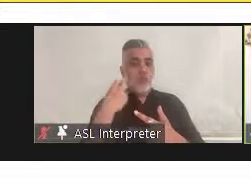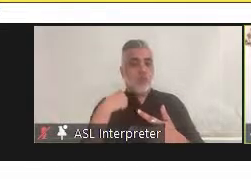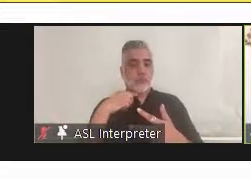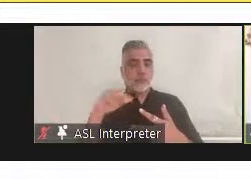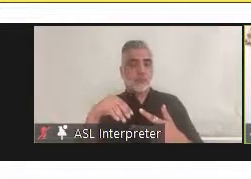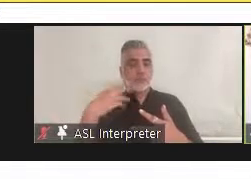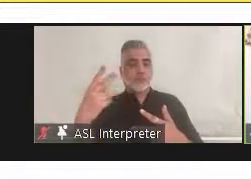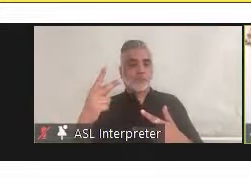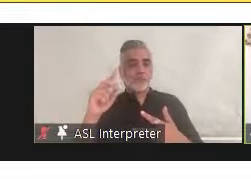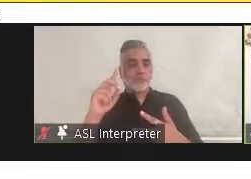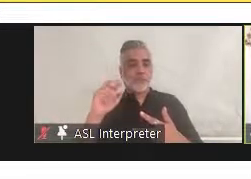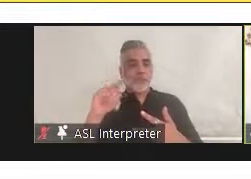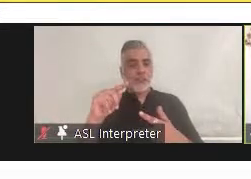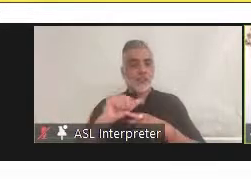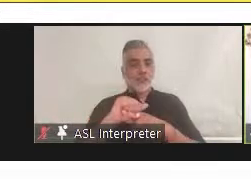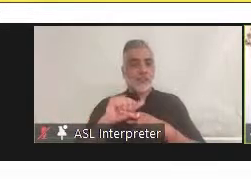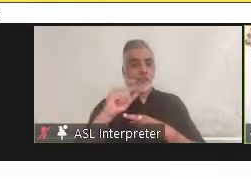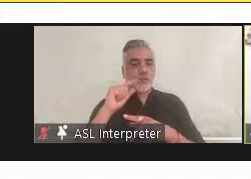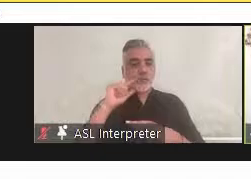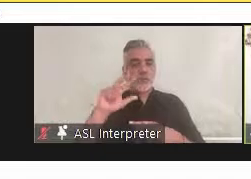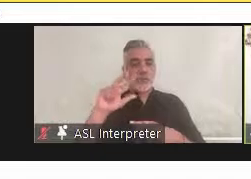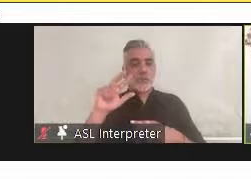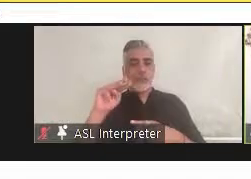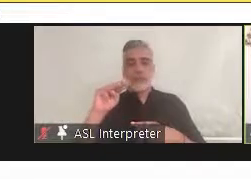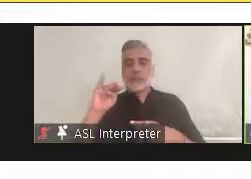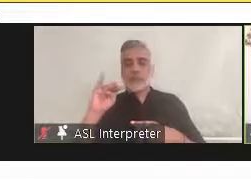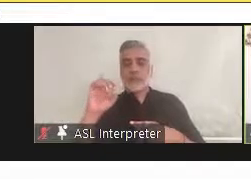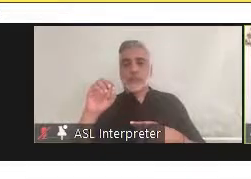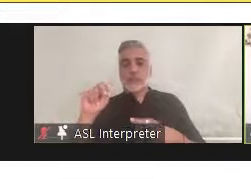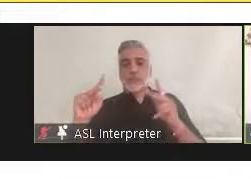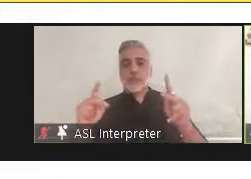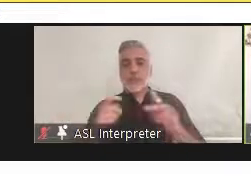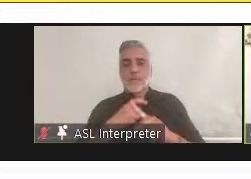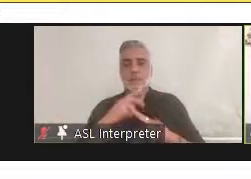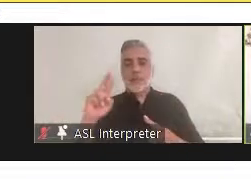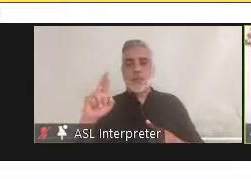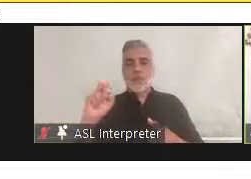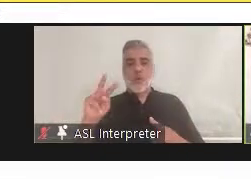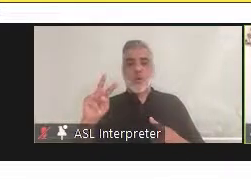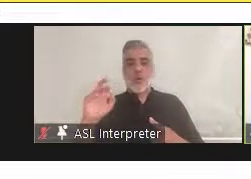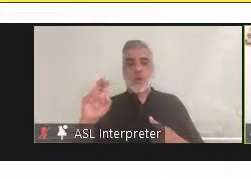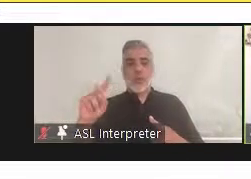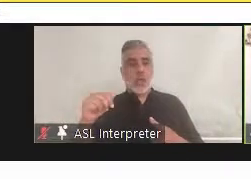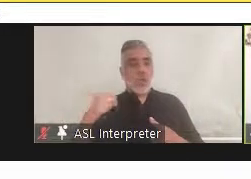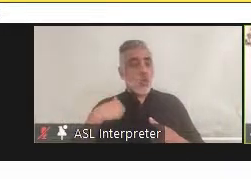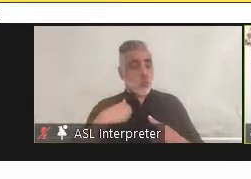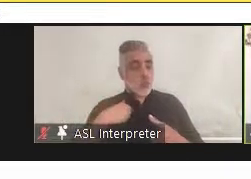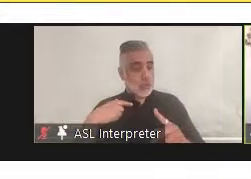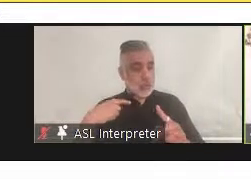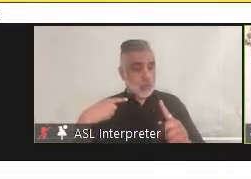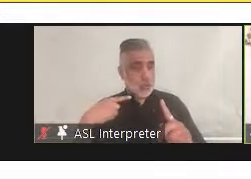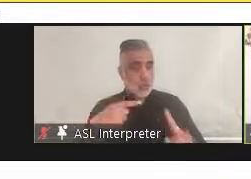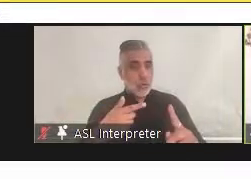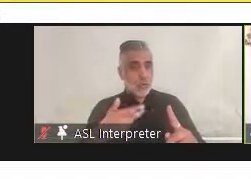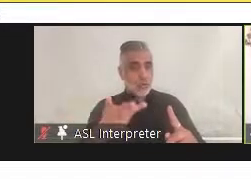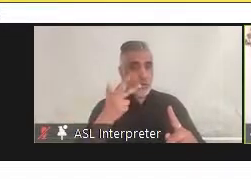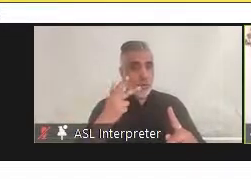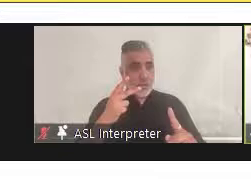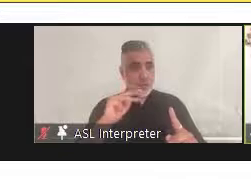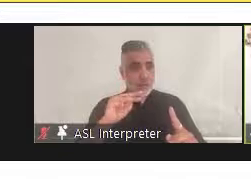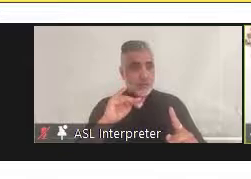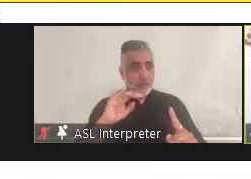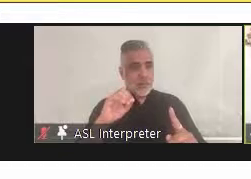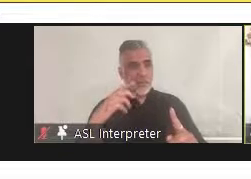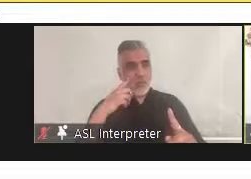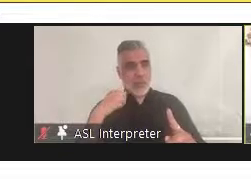literacy training for 3 million Rwandans. Now, we're not just going to target 3 million Rwandans. We have specific